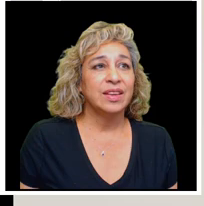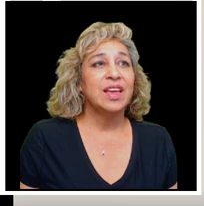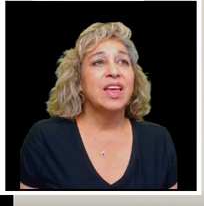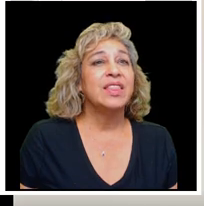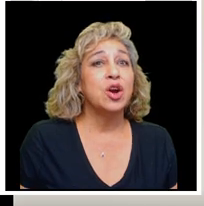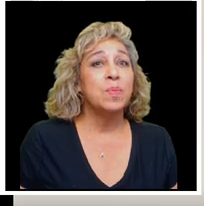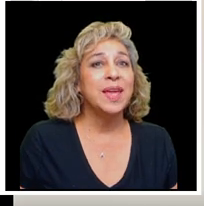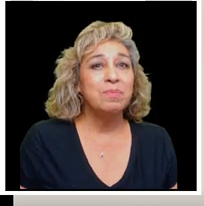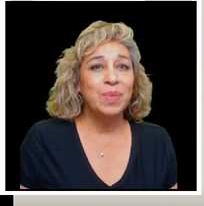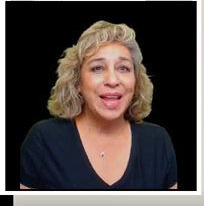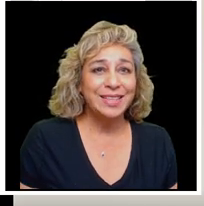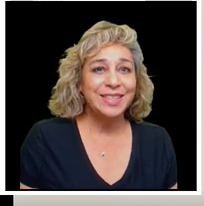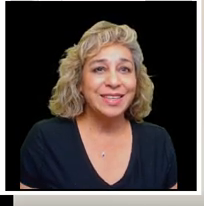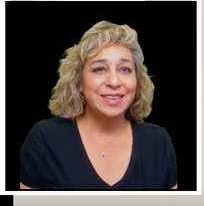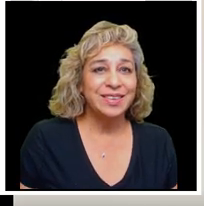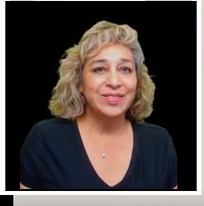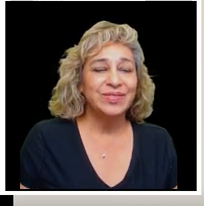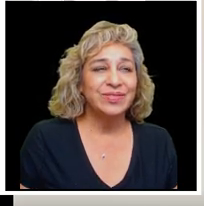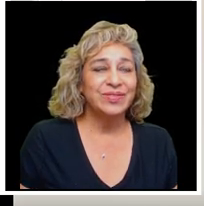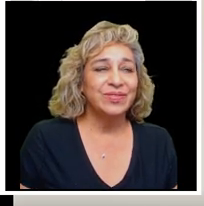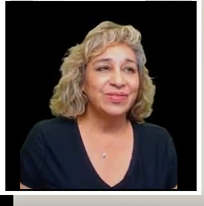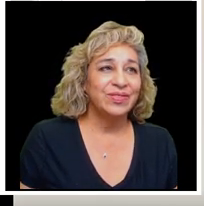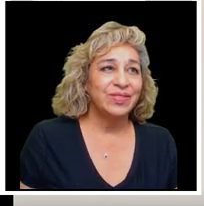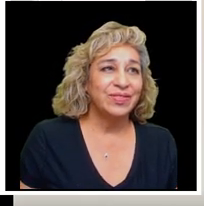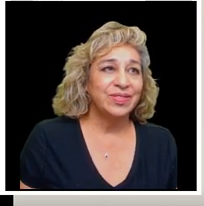there are being planted